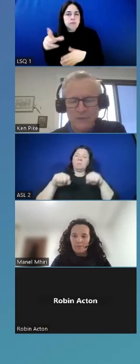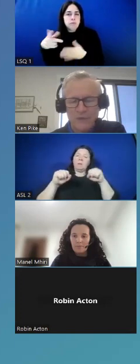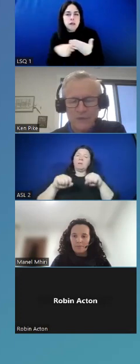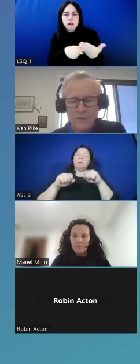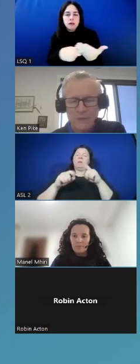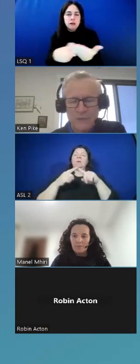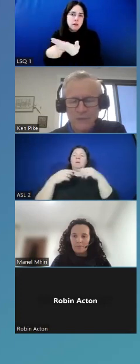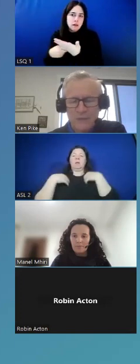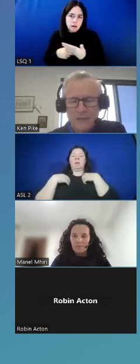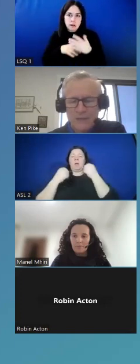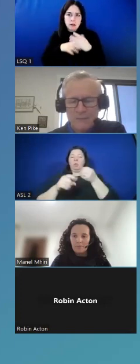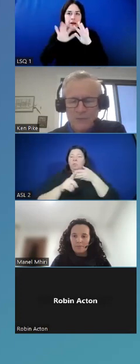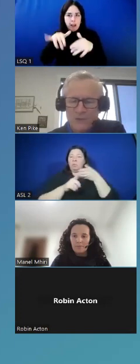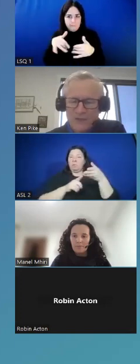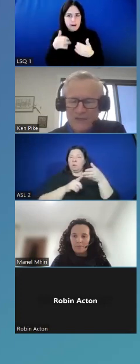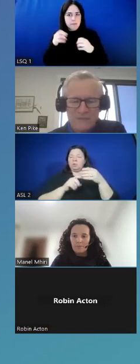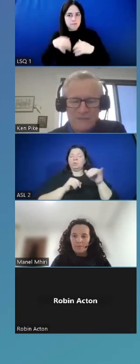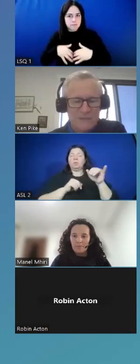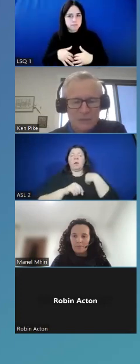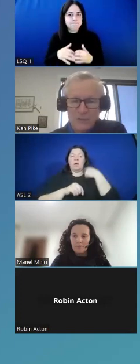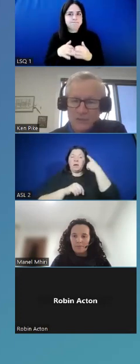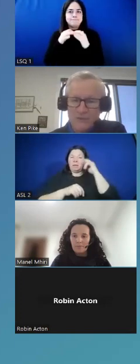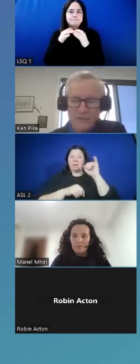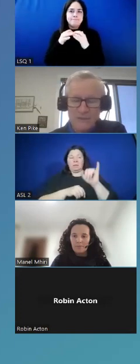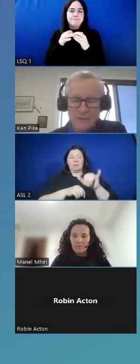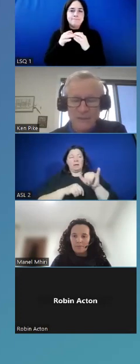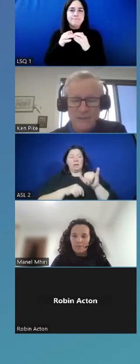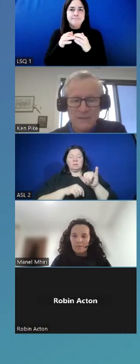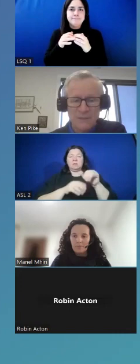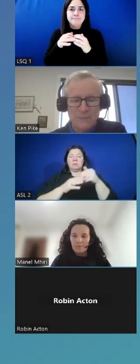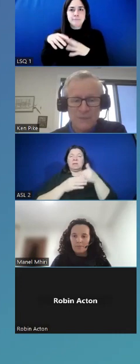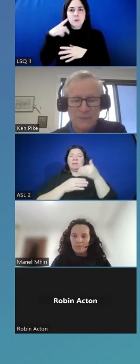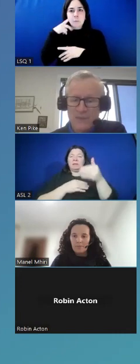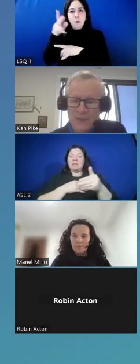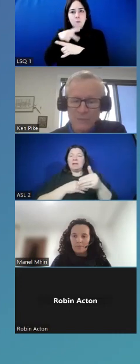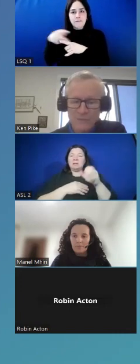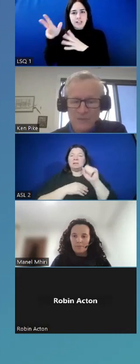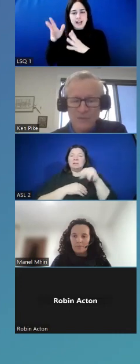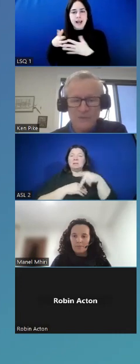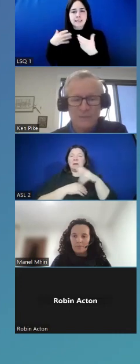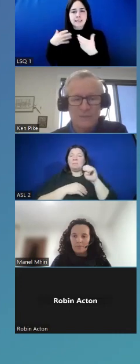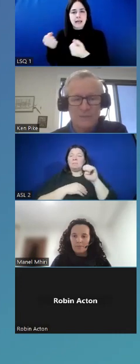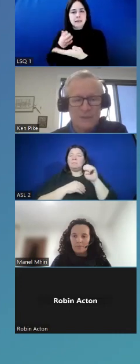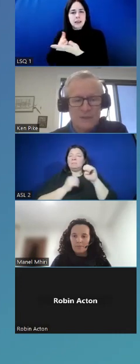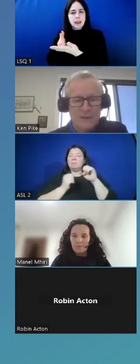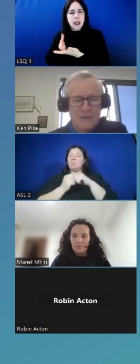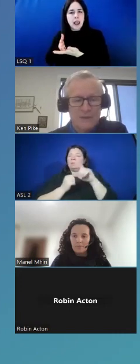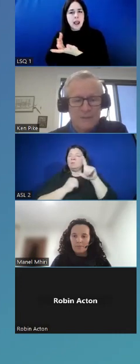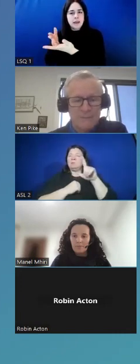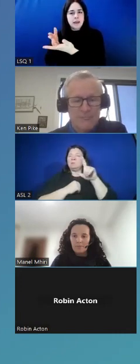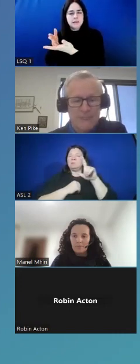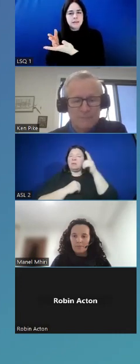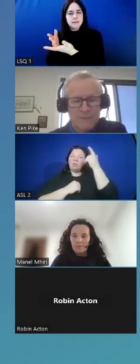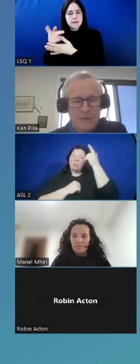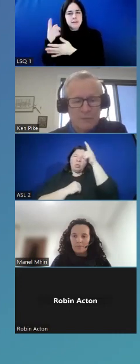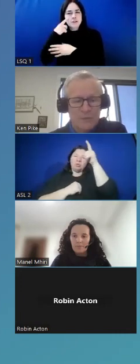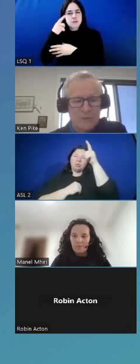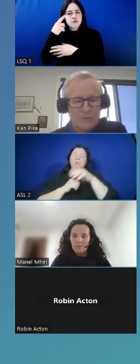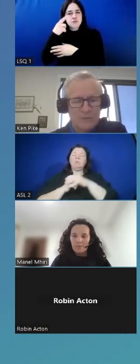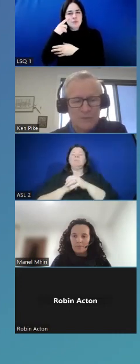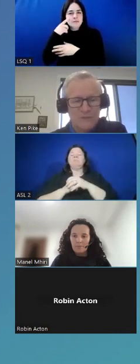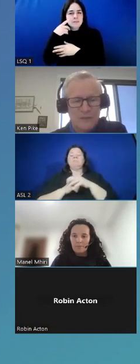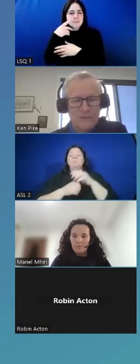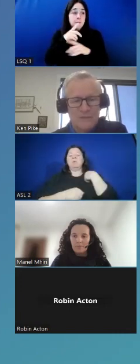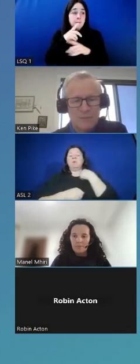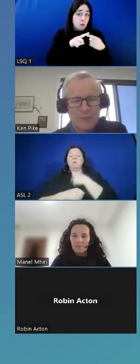those health professions. So I think that's a logical next step. We have a position statement, and now that